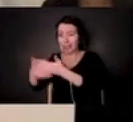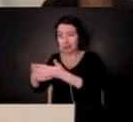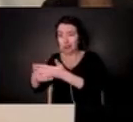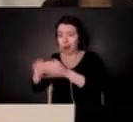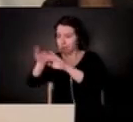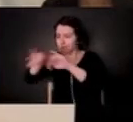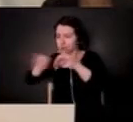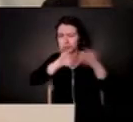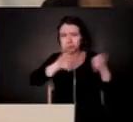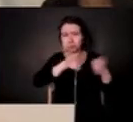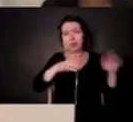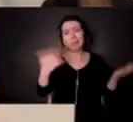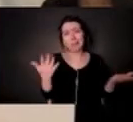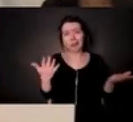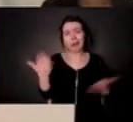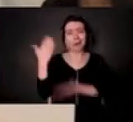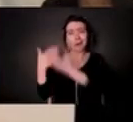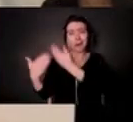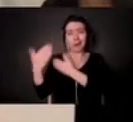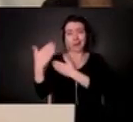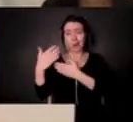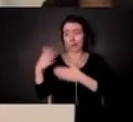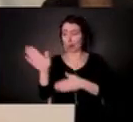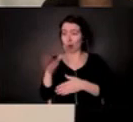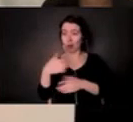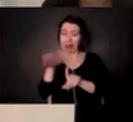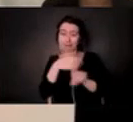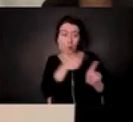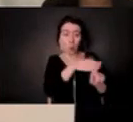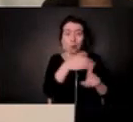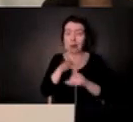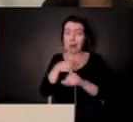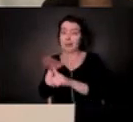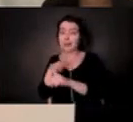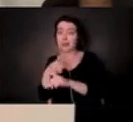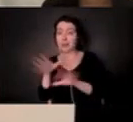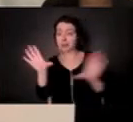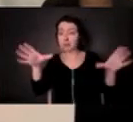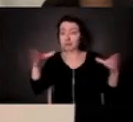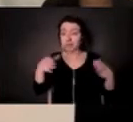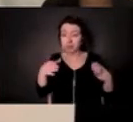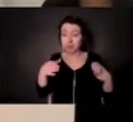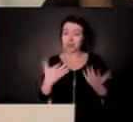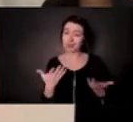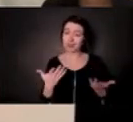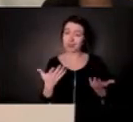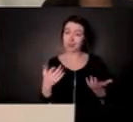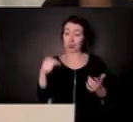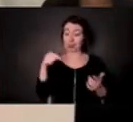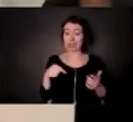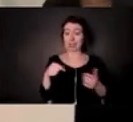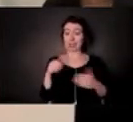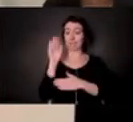day, they all kind of informed one another. And I think part of, even though this is a futurist movement, we are trying to return back to that